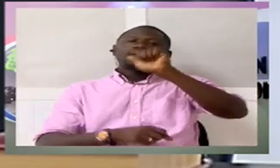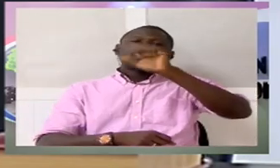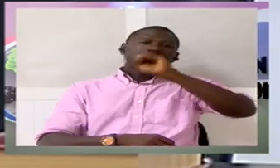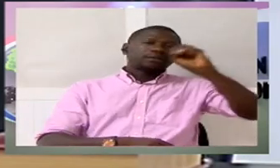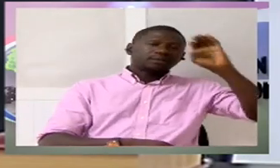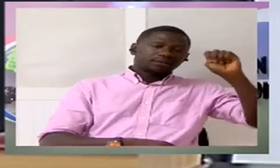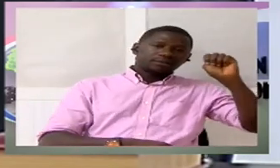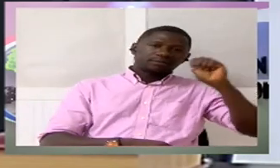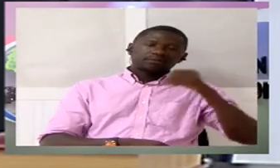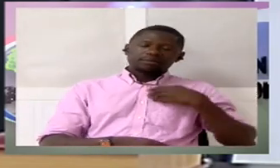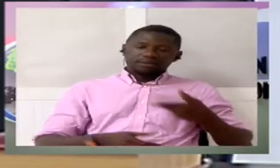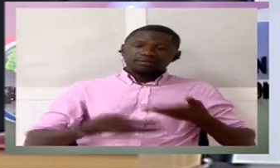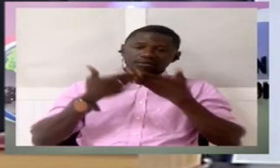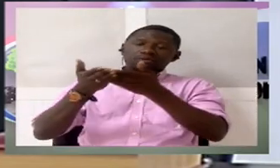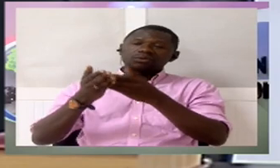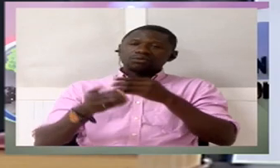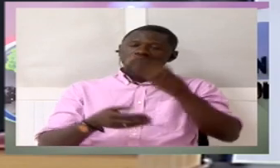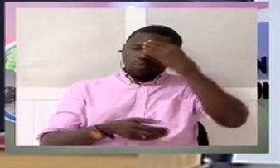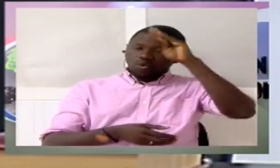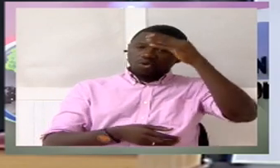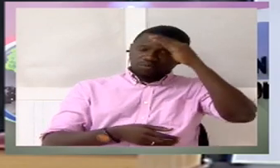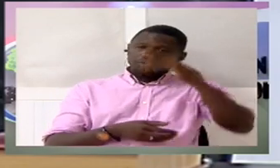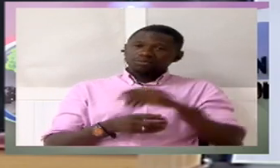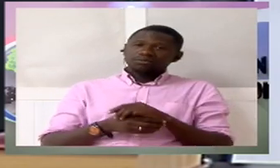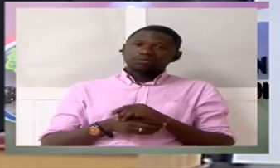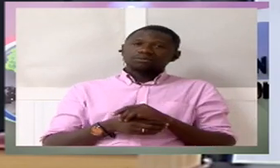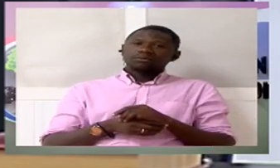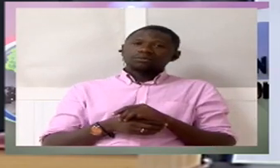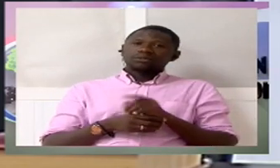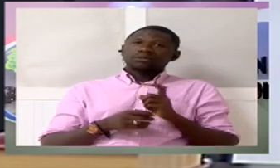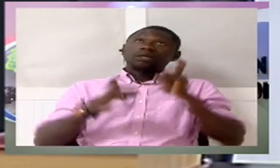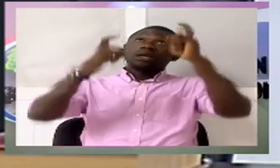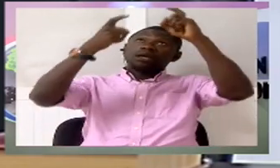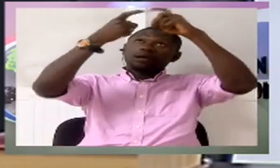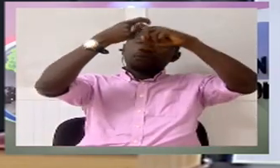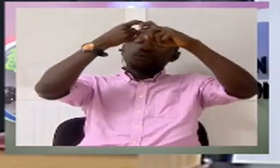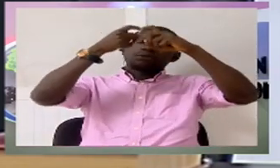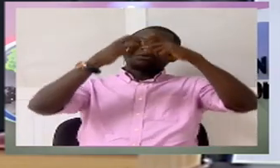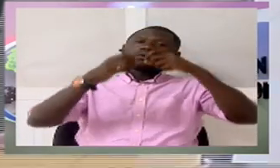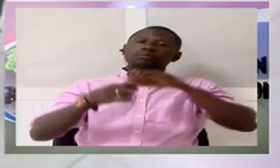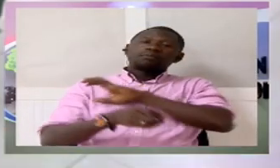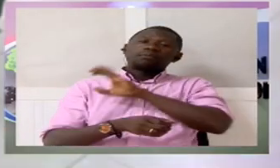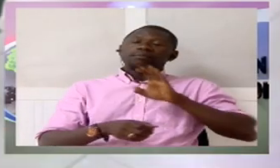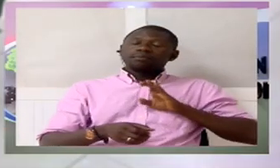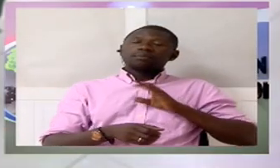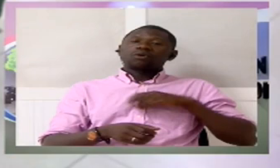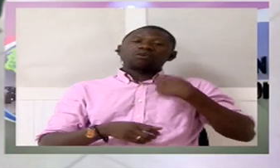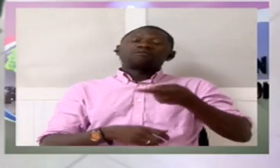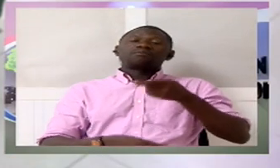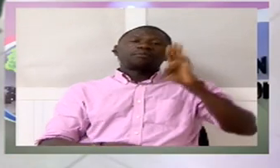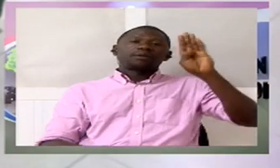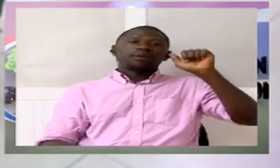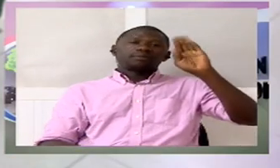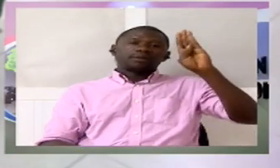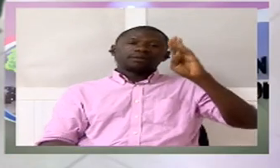Nga di kamandingola. I give to the boys. Ya deng baba la korra bundatu. And they put it by Baba's compound.